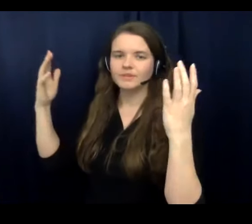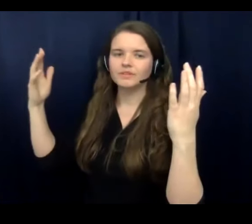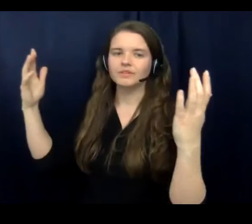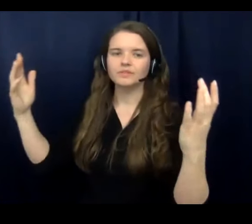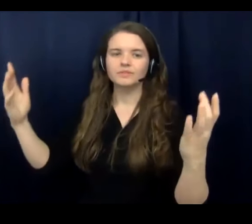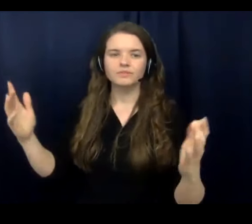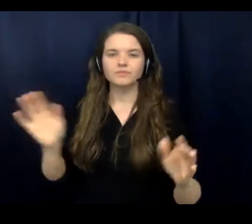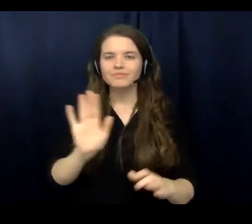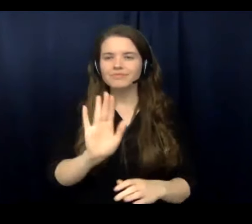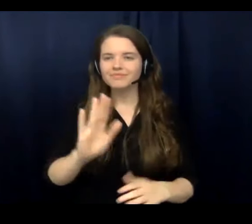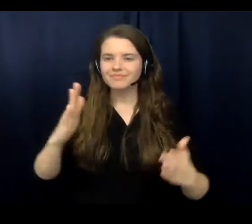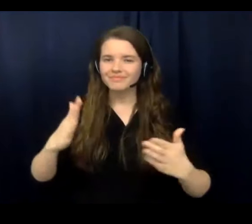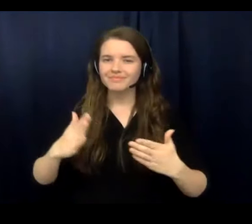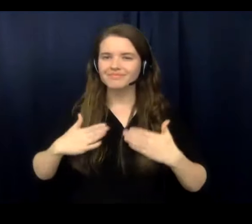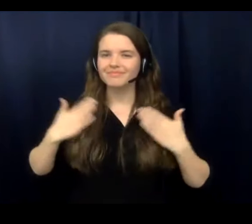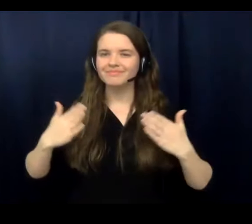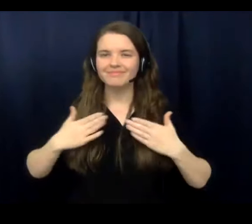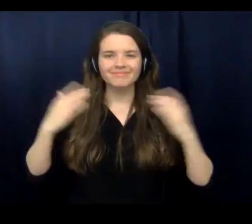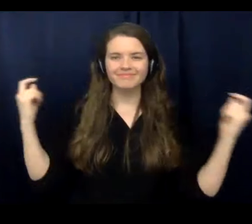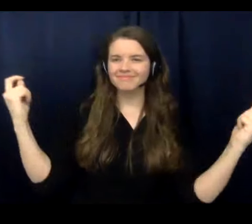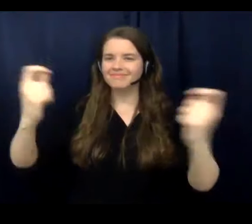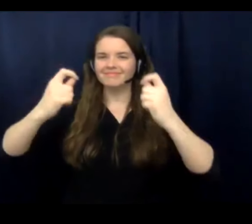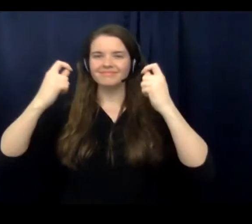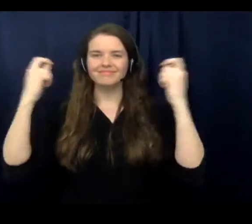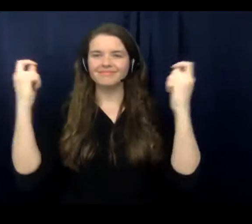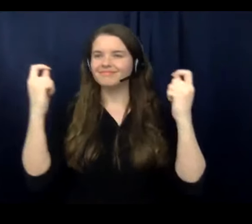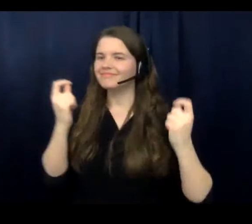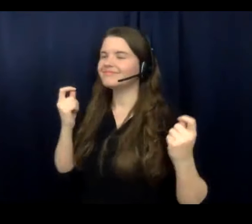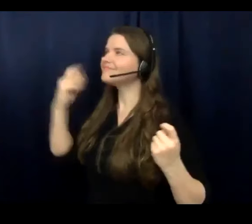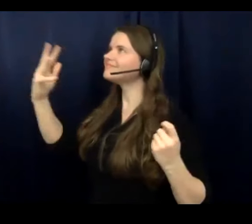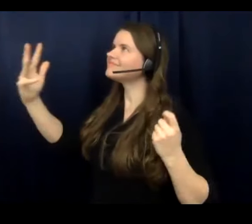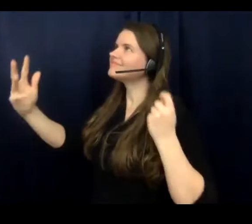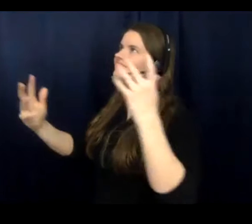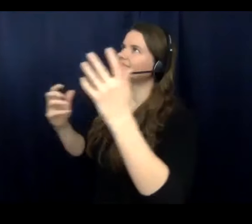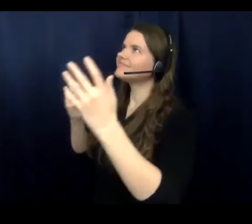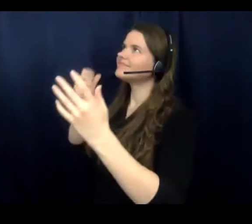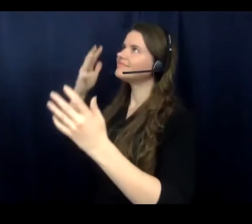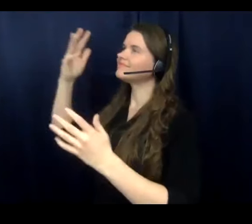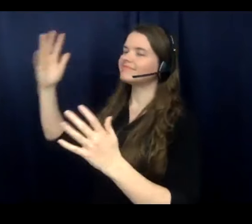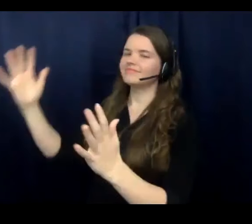Oh,